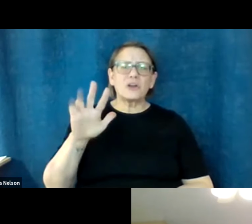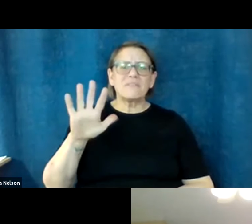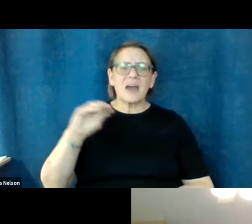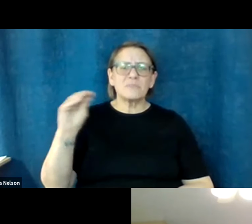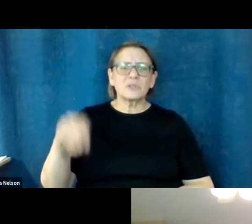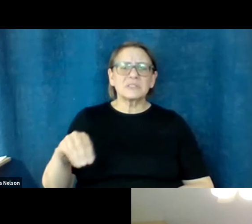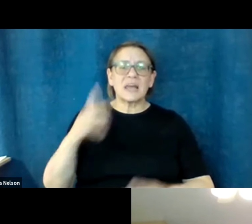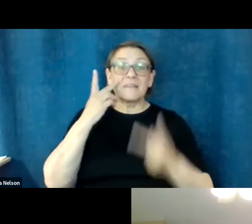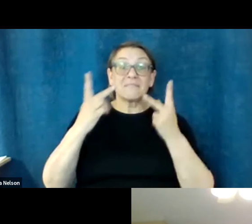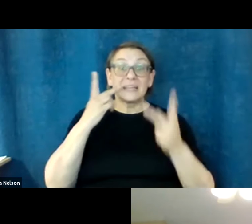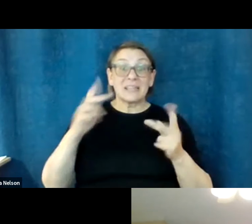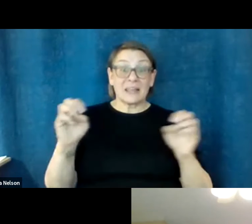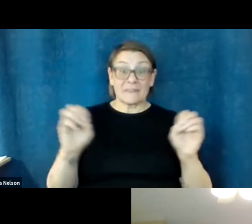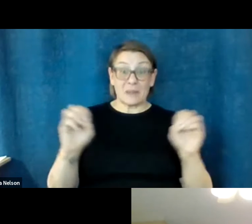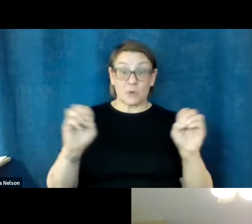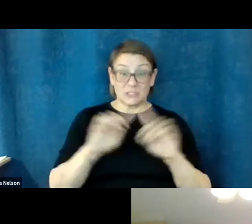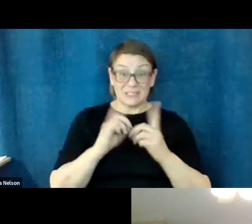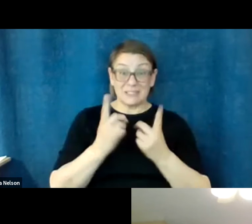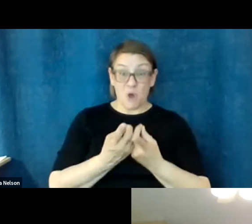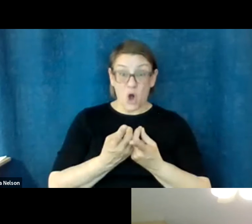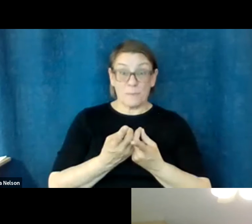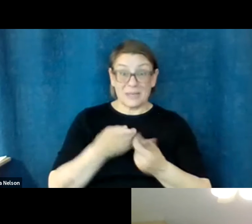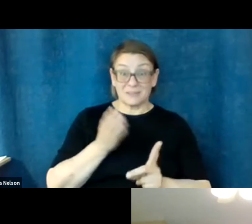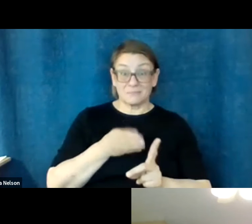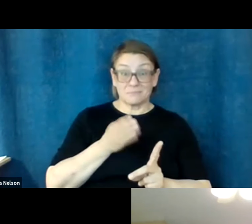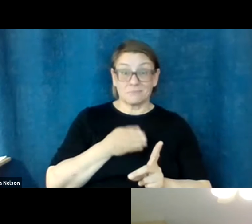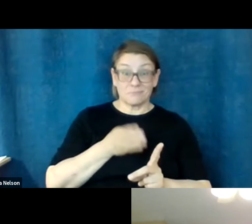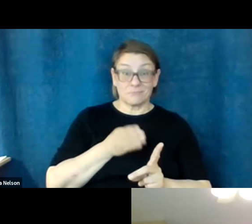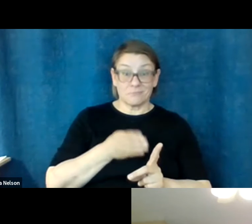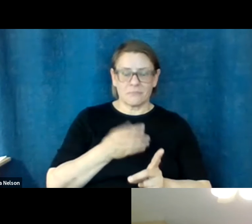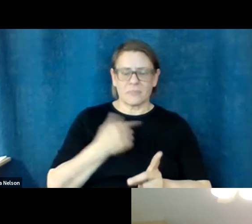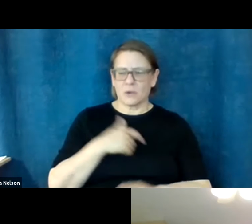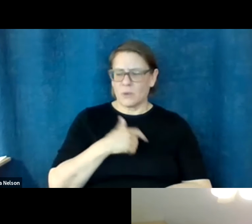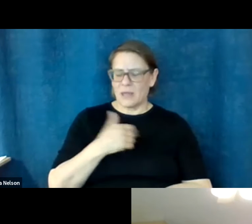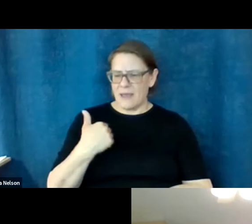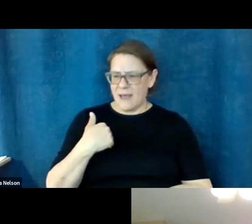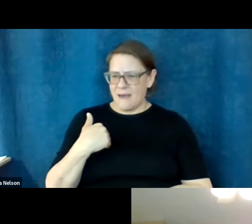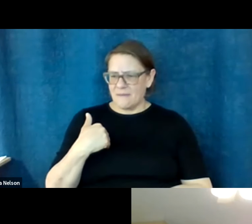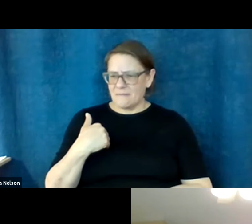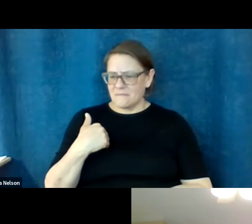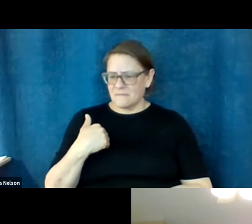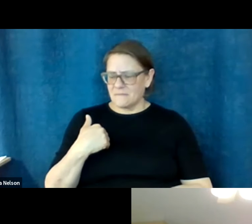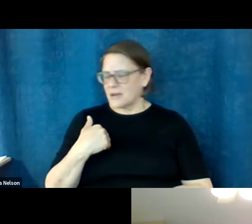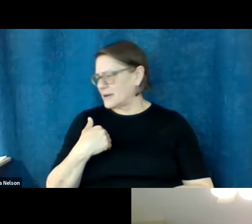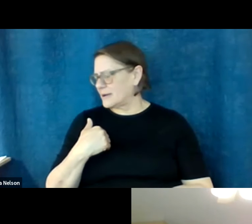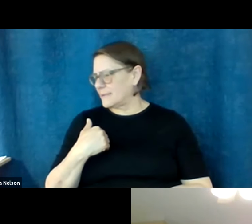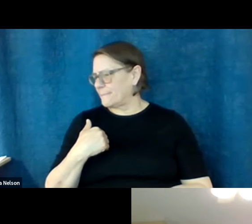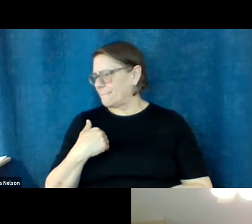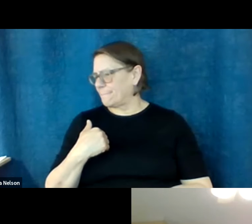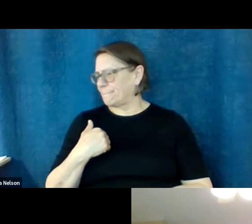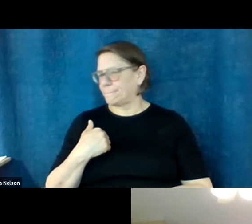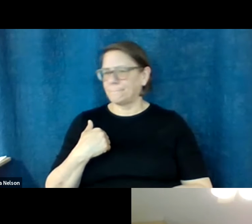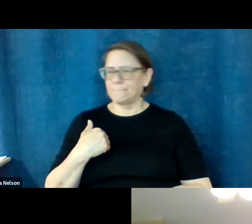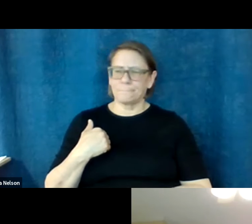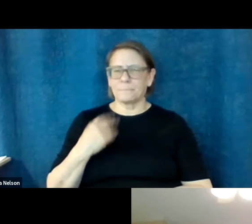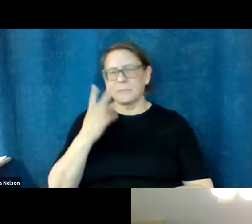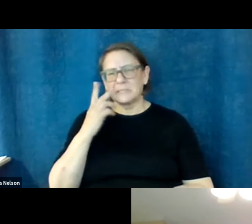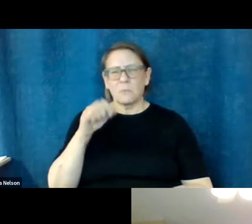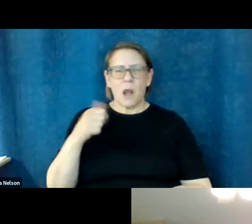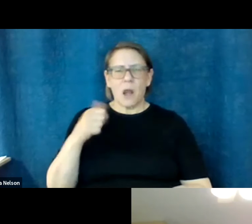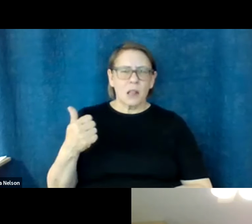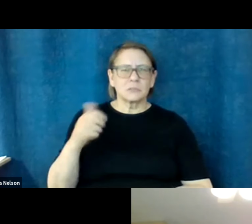visiting the emergency department and, uh, we have, uh, uh, let me see what